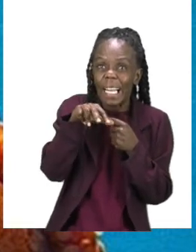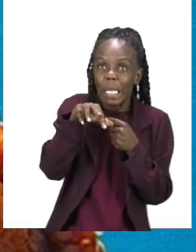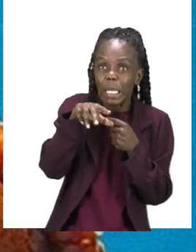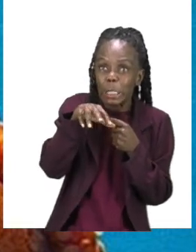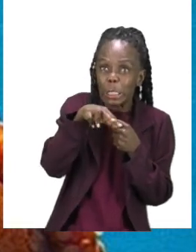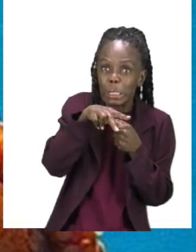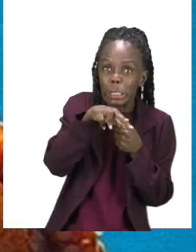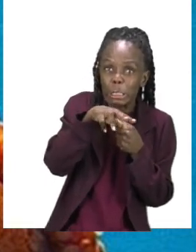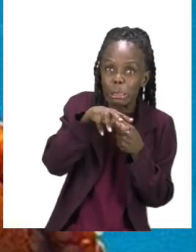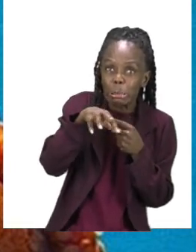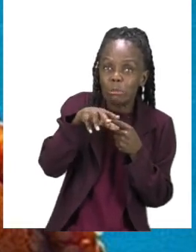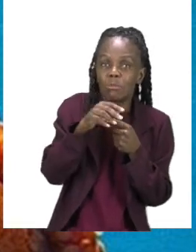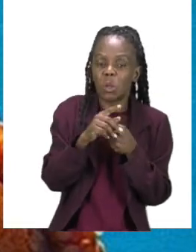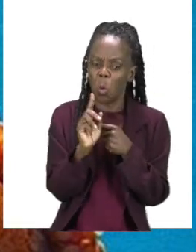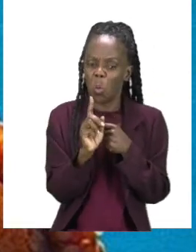creature?